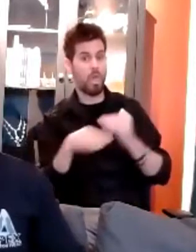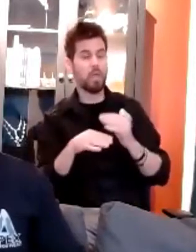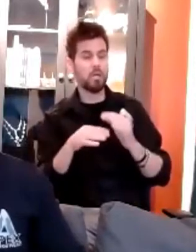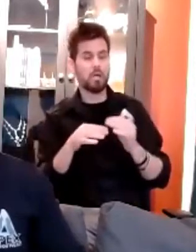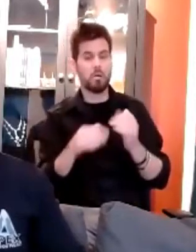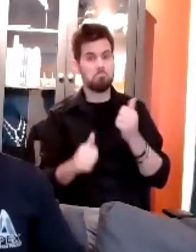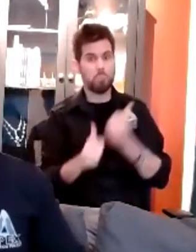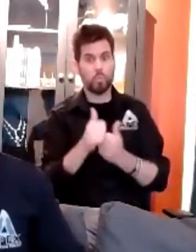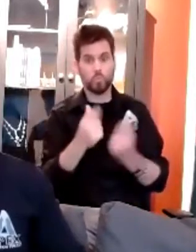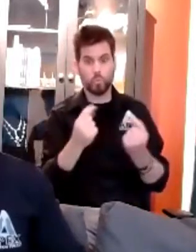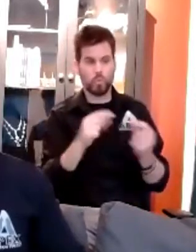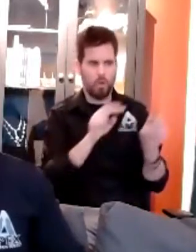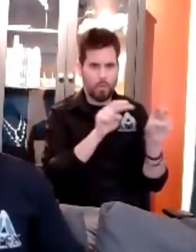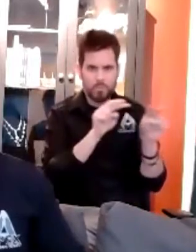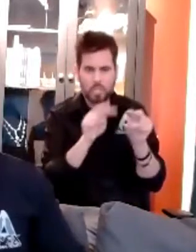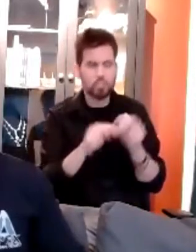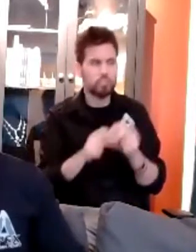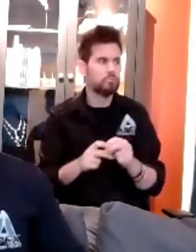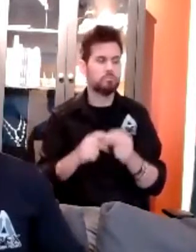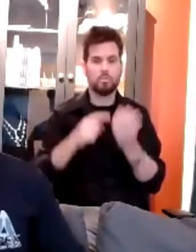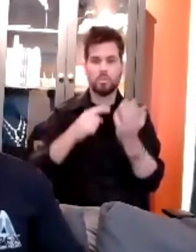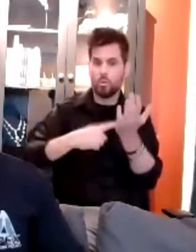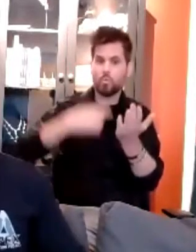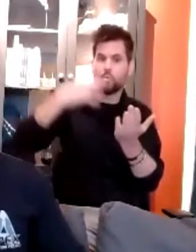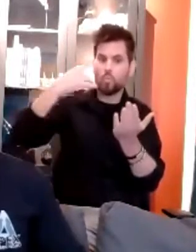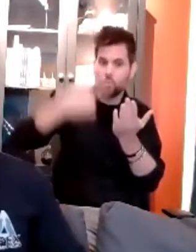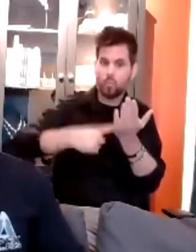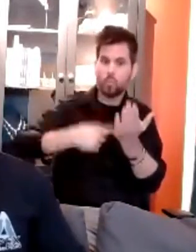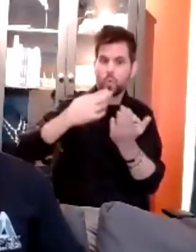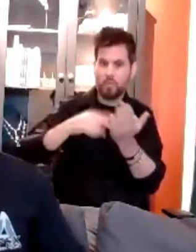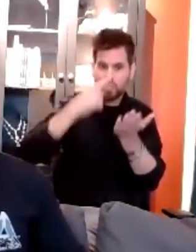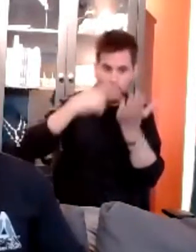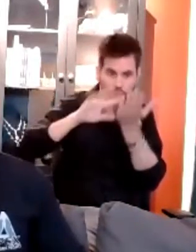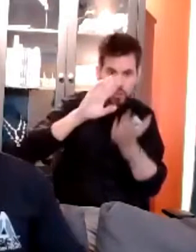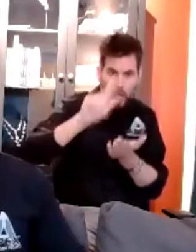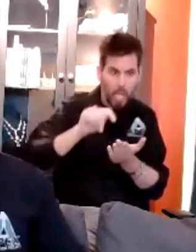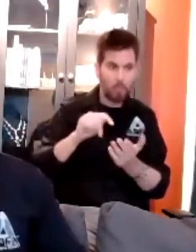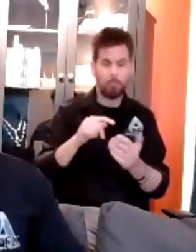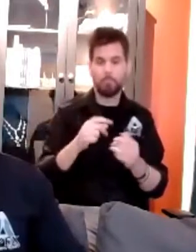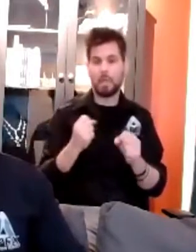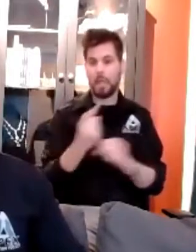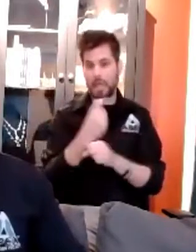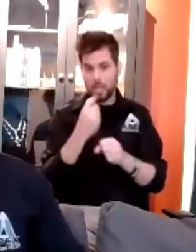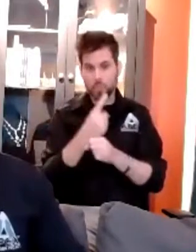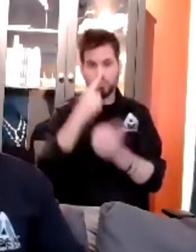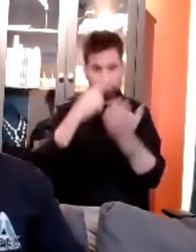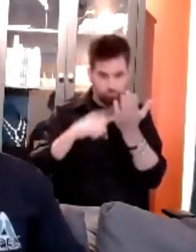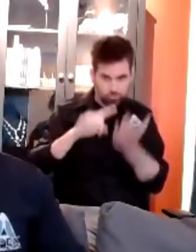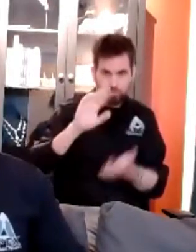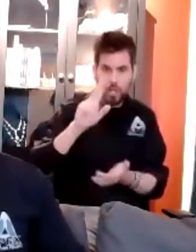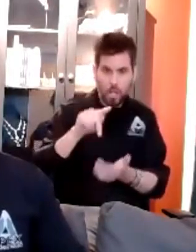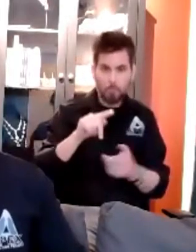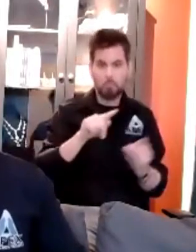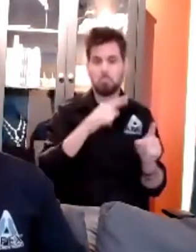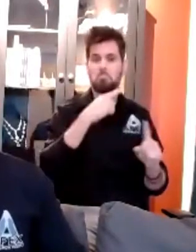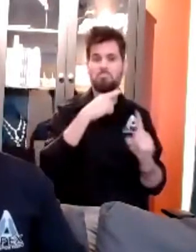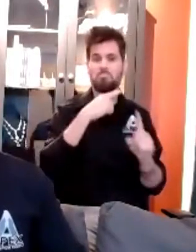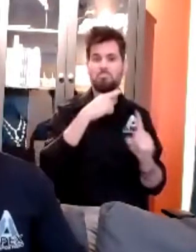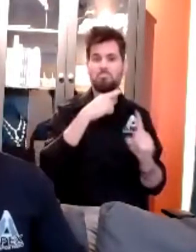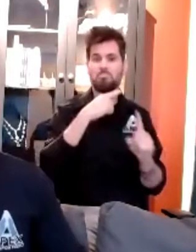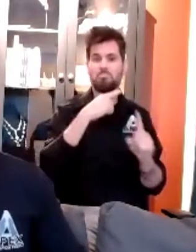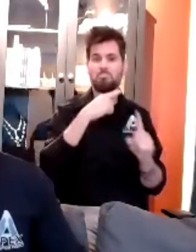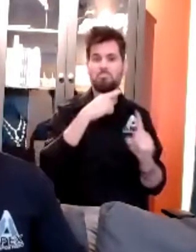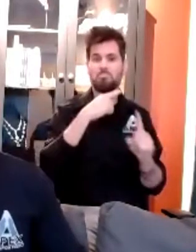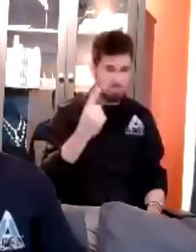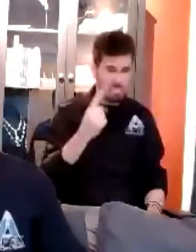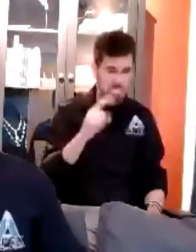and we do regular checkups, annual checkups, and also if there's something appears to be wrong, we'll do checkups too. So a lot of it